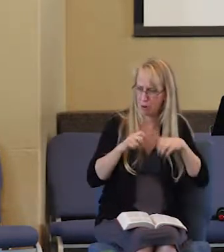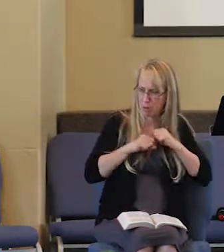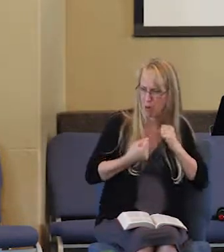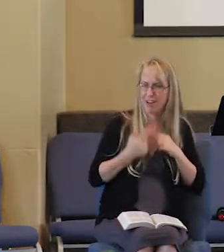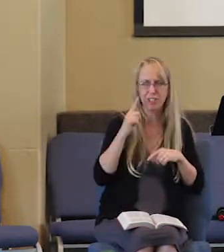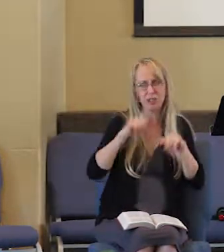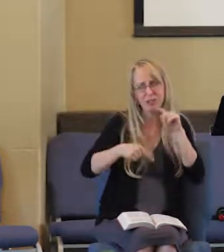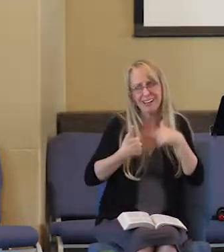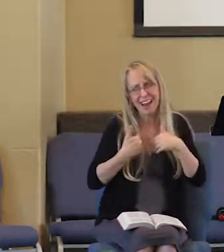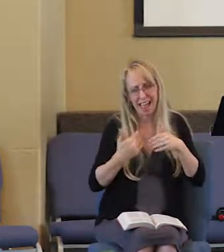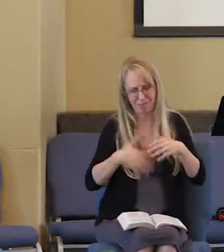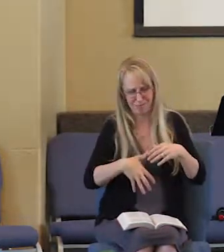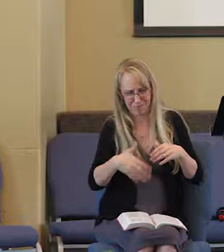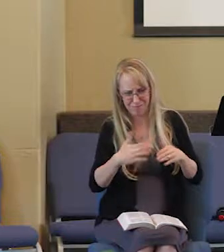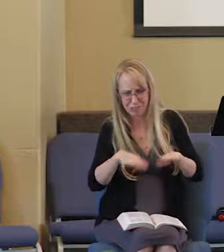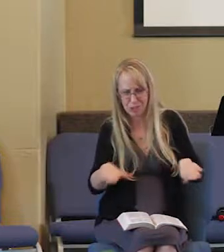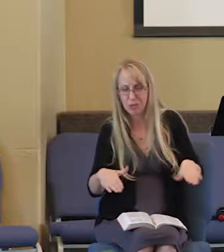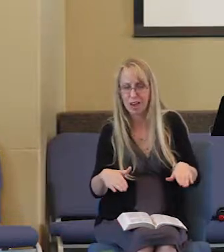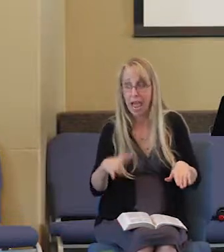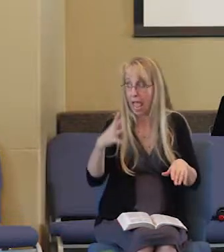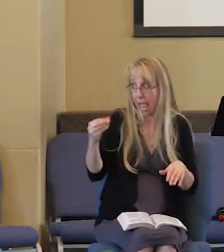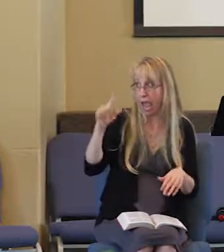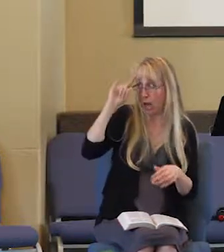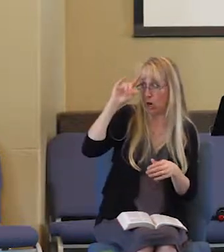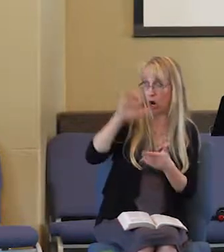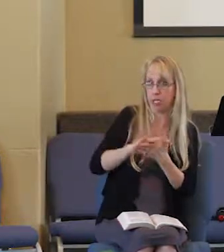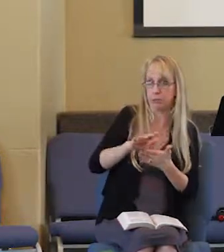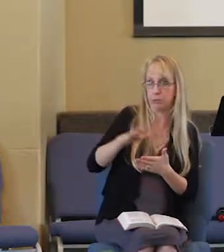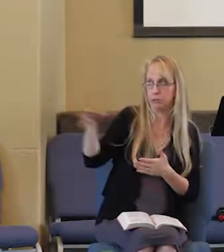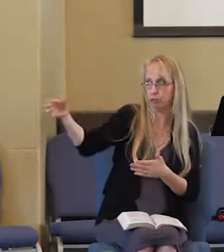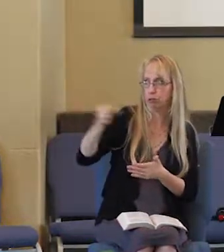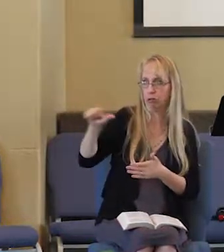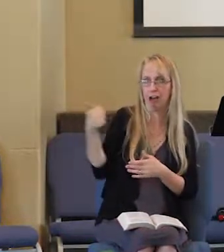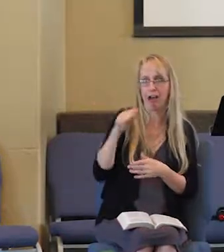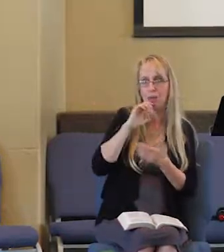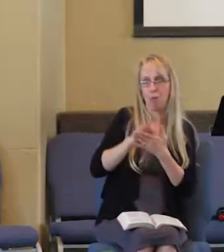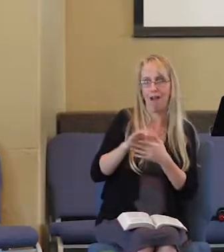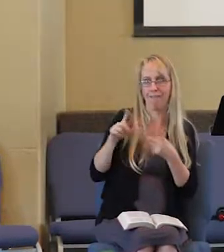mean, she couldn't have children. But besides that, her husband took another wife.